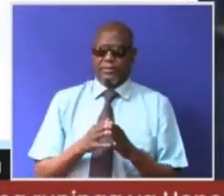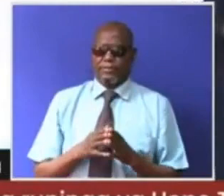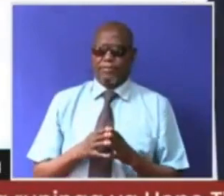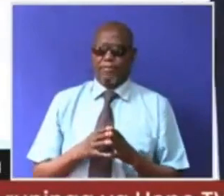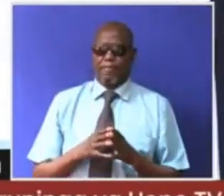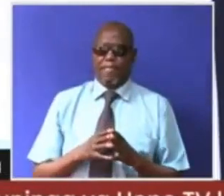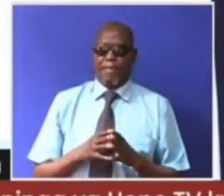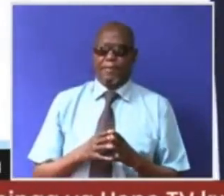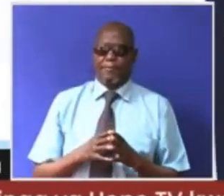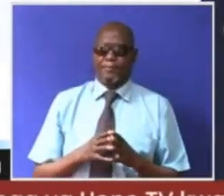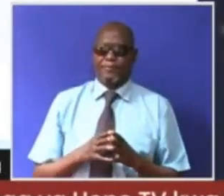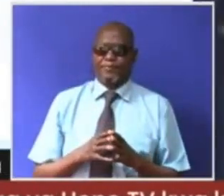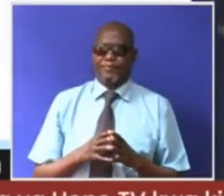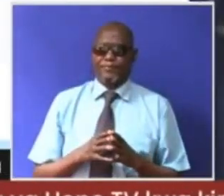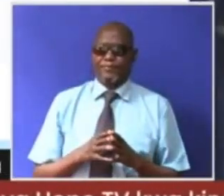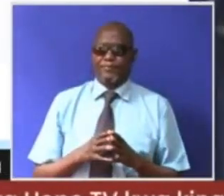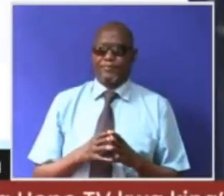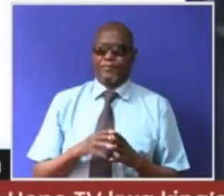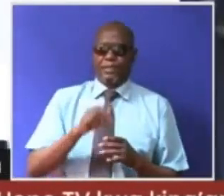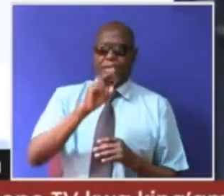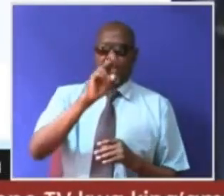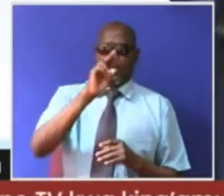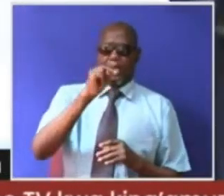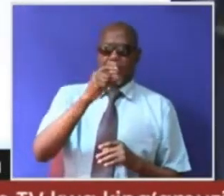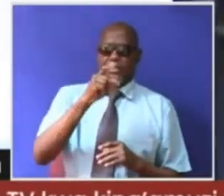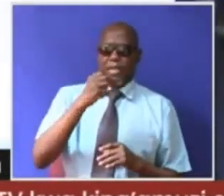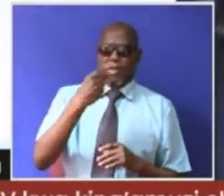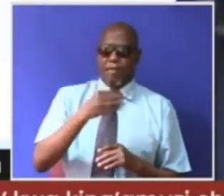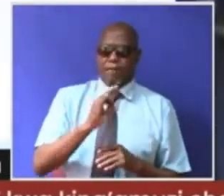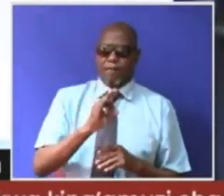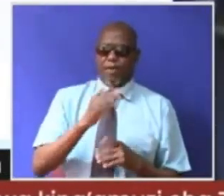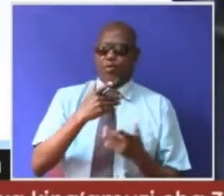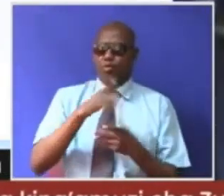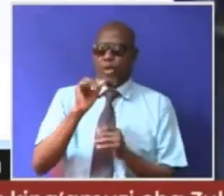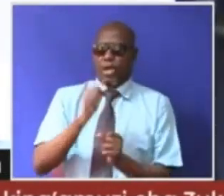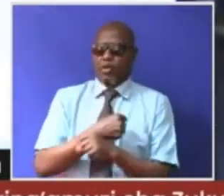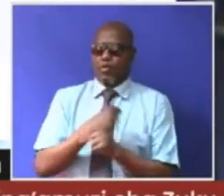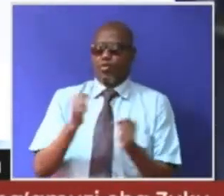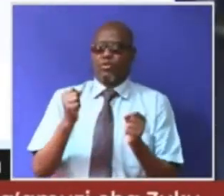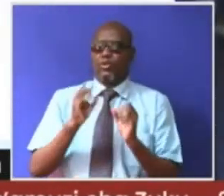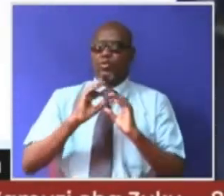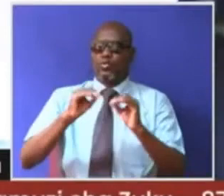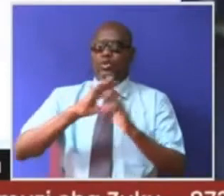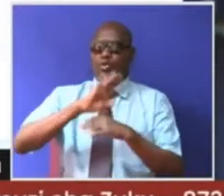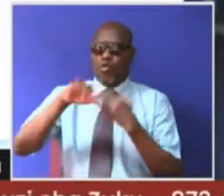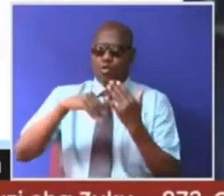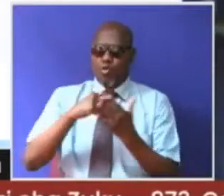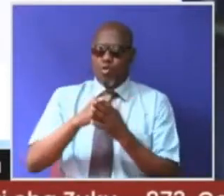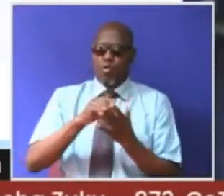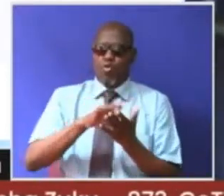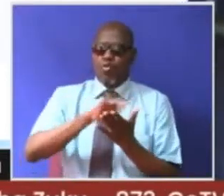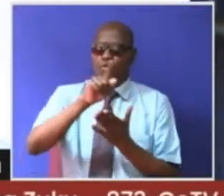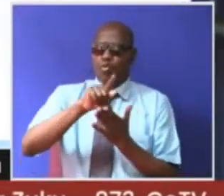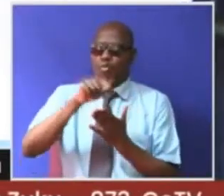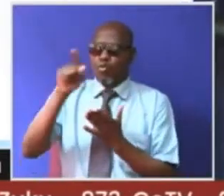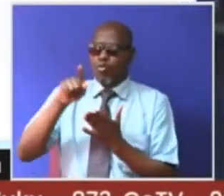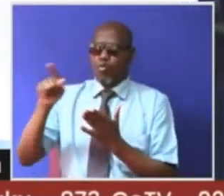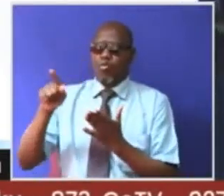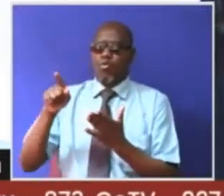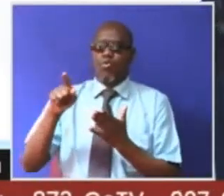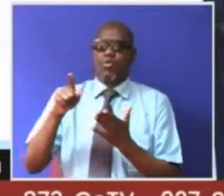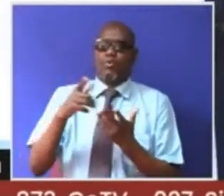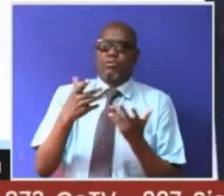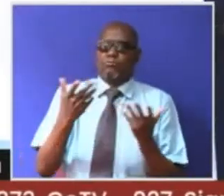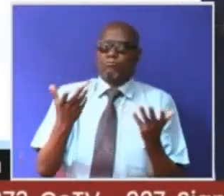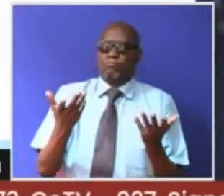SHIF. Na atuwezi train our watu wote, and we plan to go to the entire country, and we don't have a benefits package